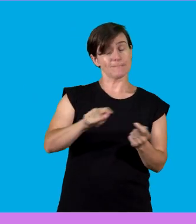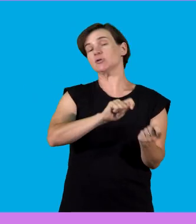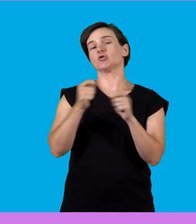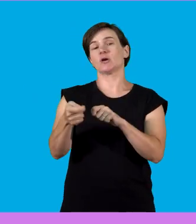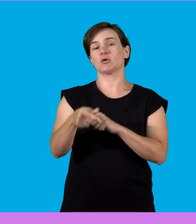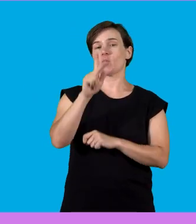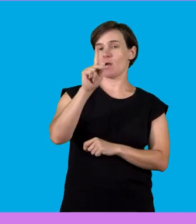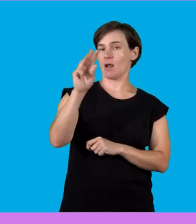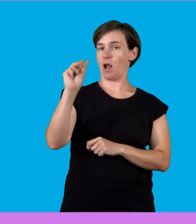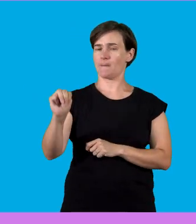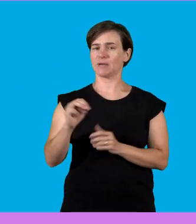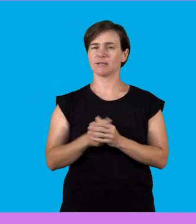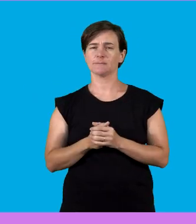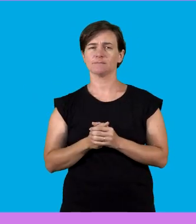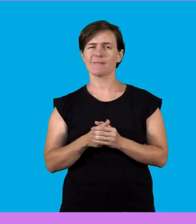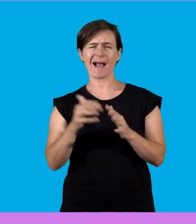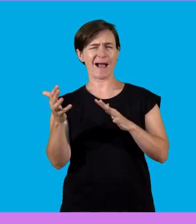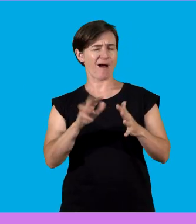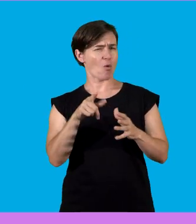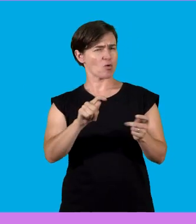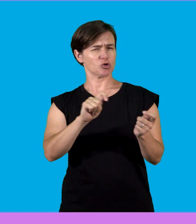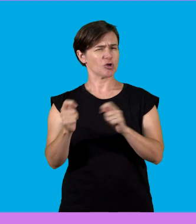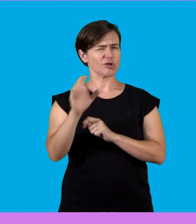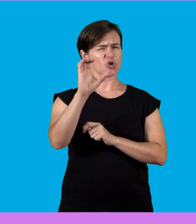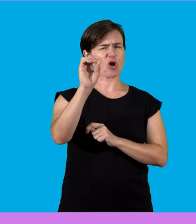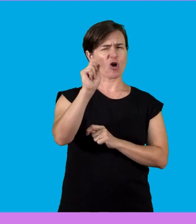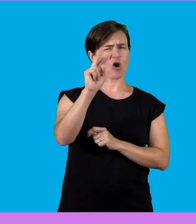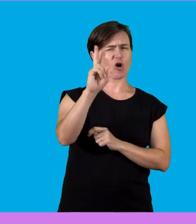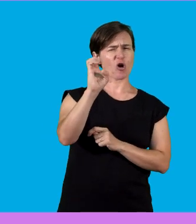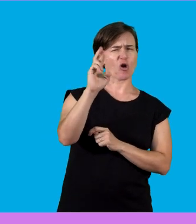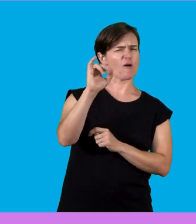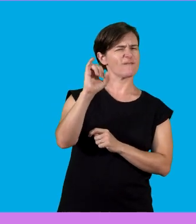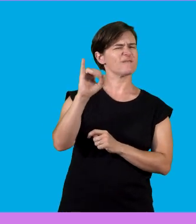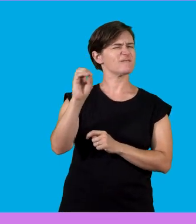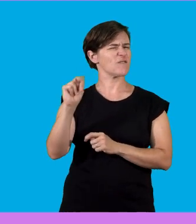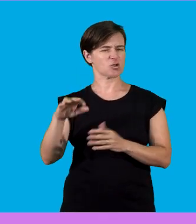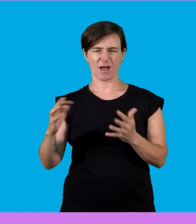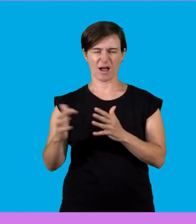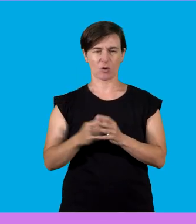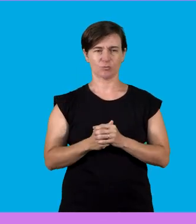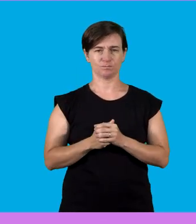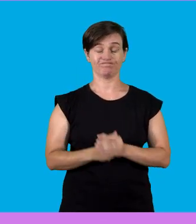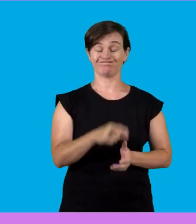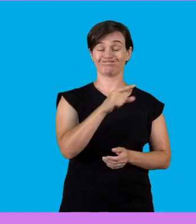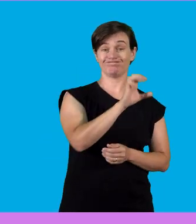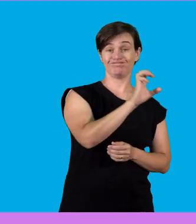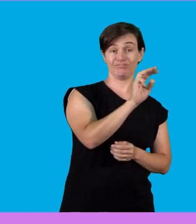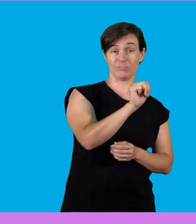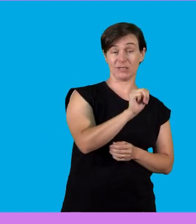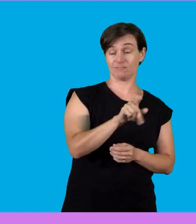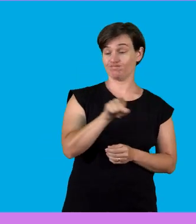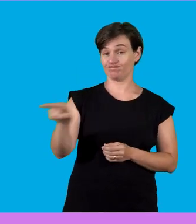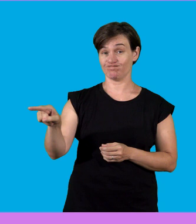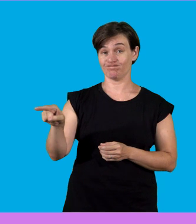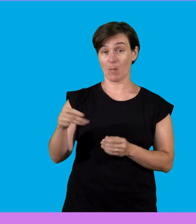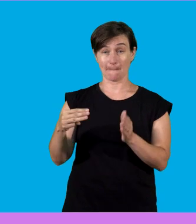to kilometers. What's the conversion going to be? If we look at it from centimeters, we will go